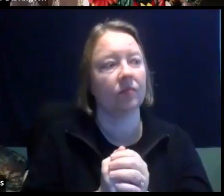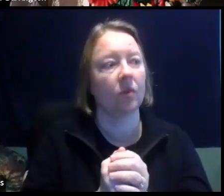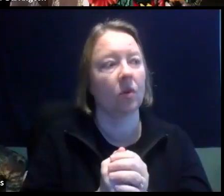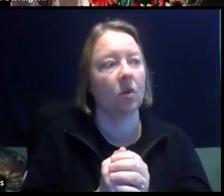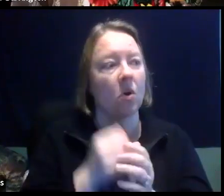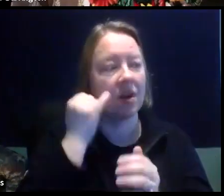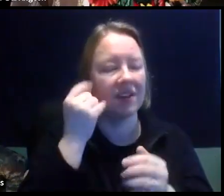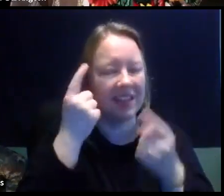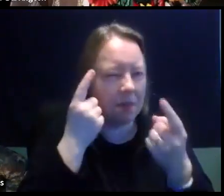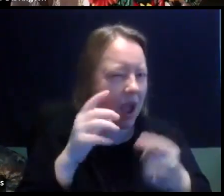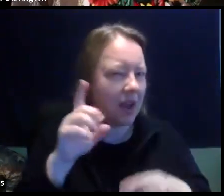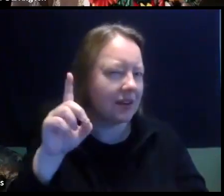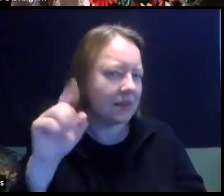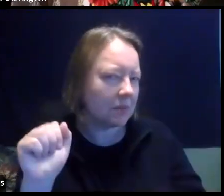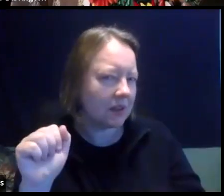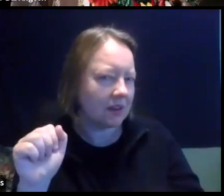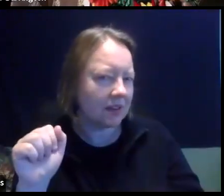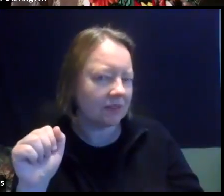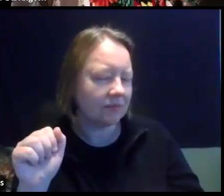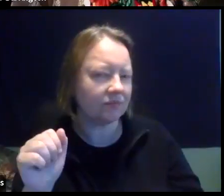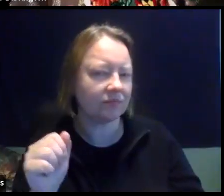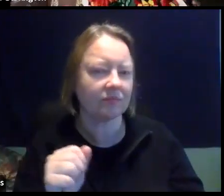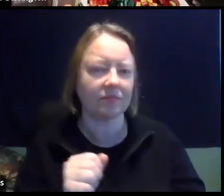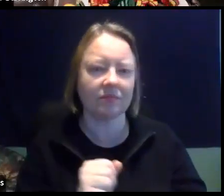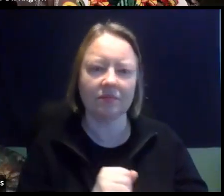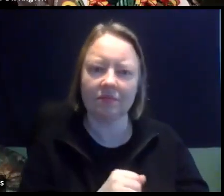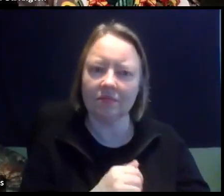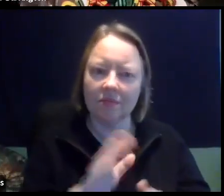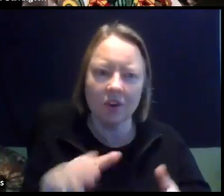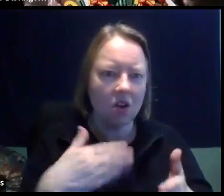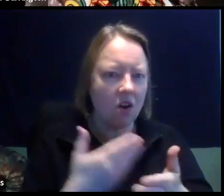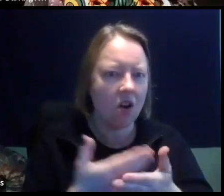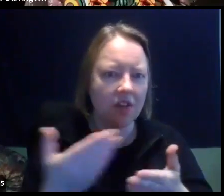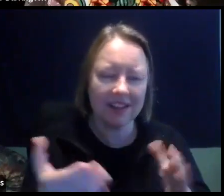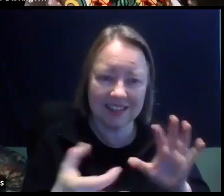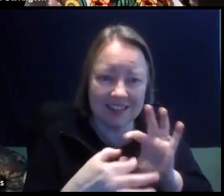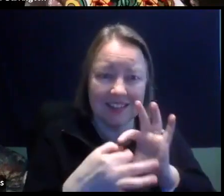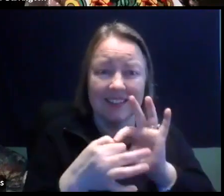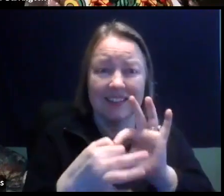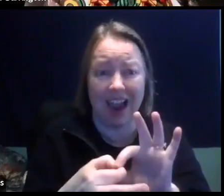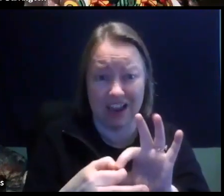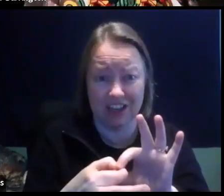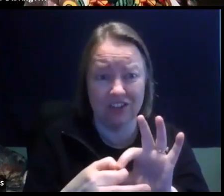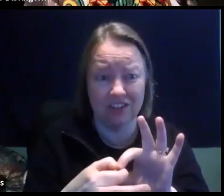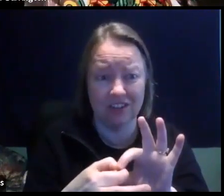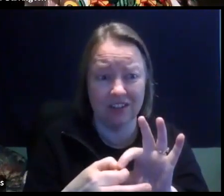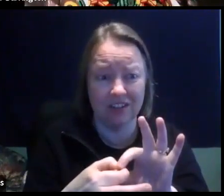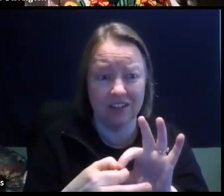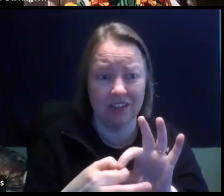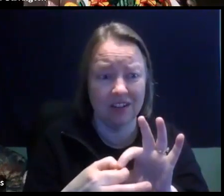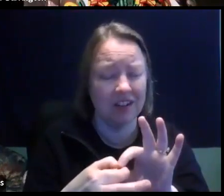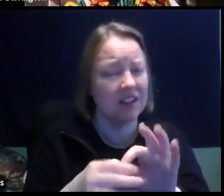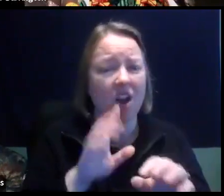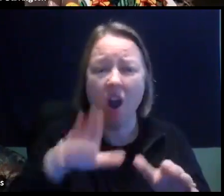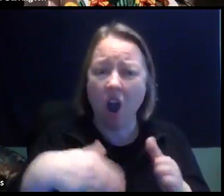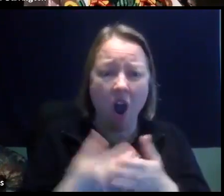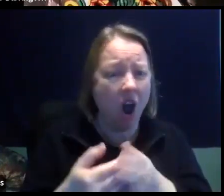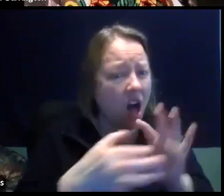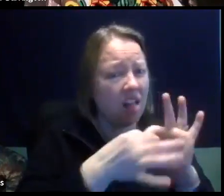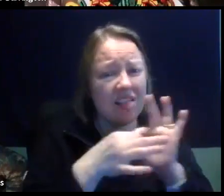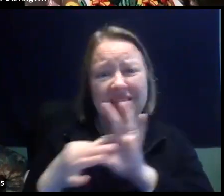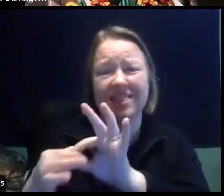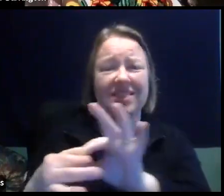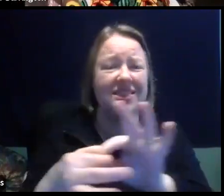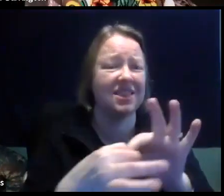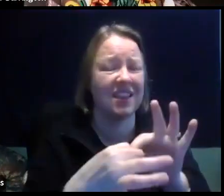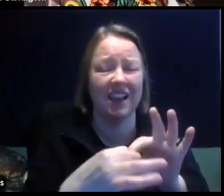about disability, all of these things are attached to it. So they're inextricably linked. You can't just